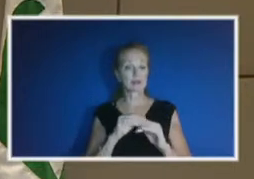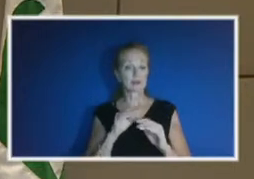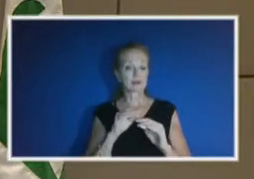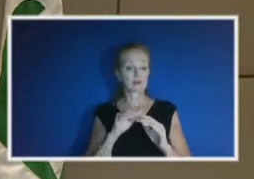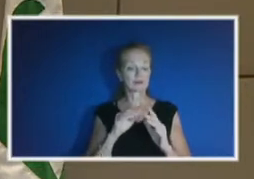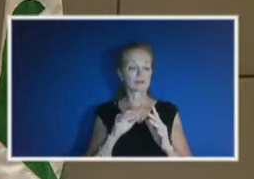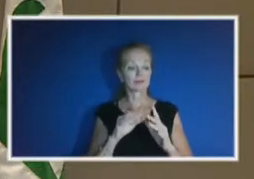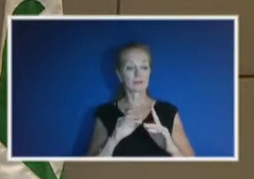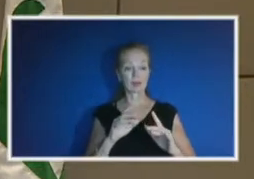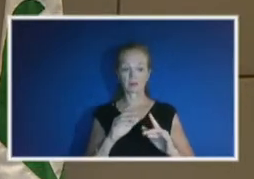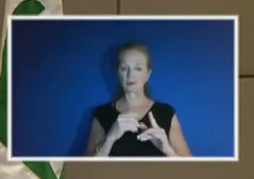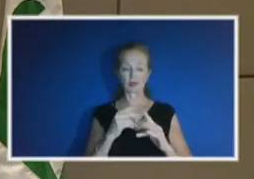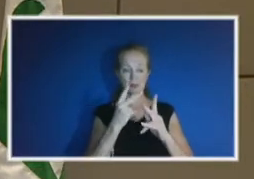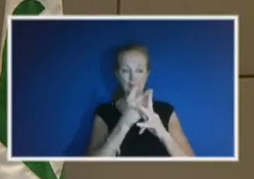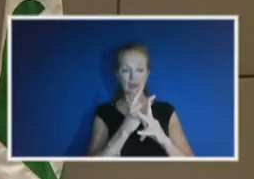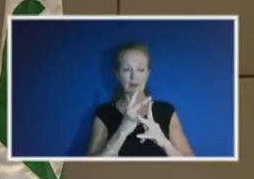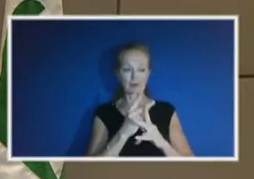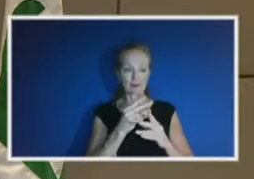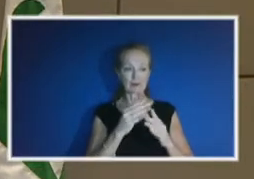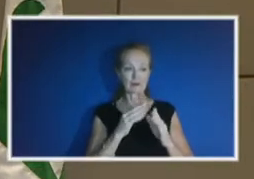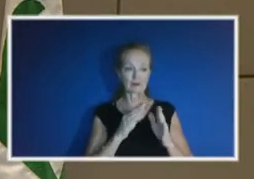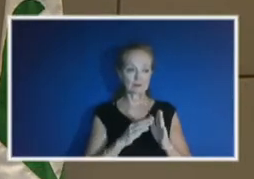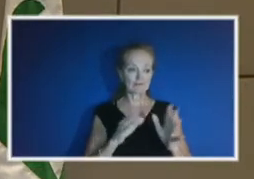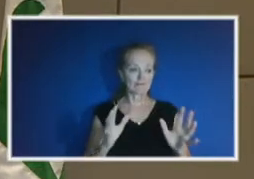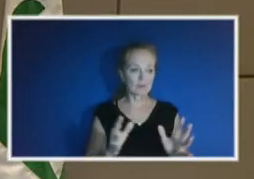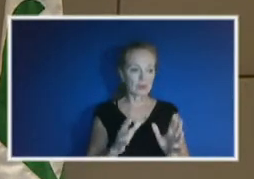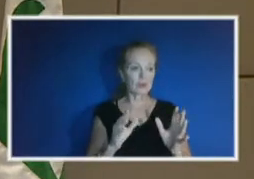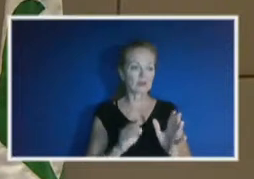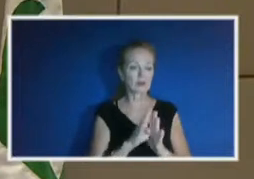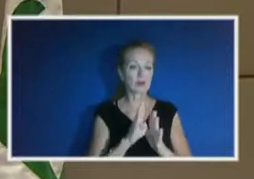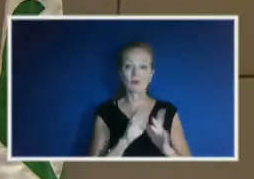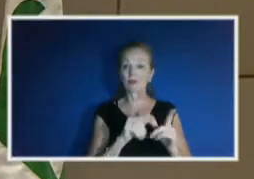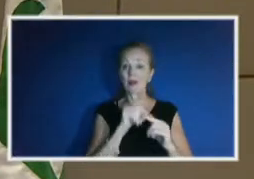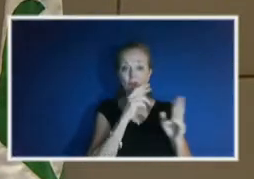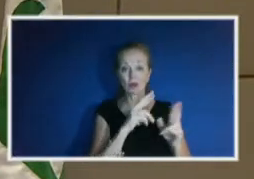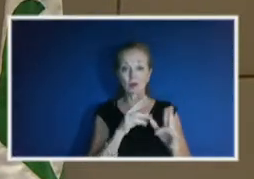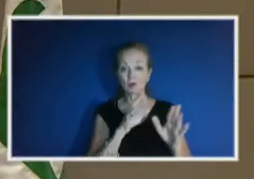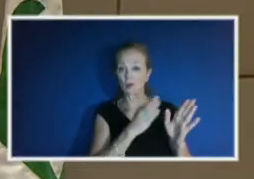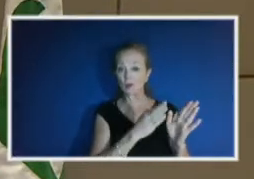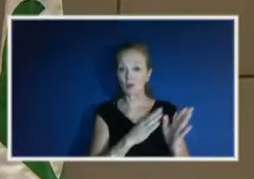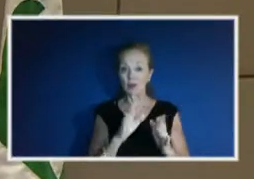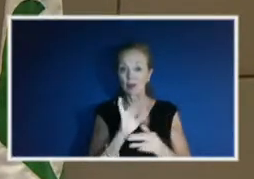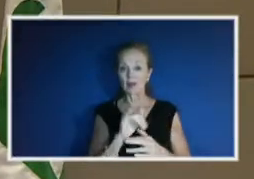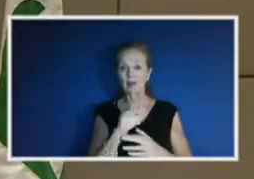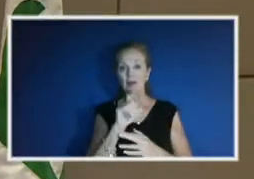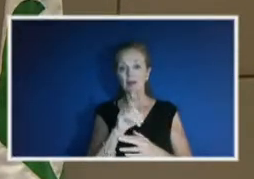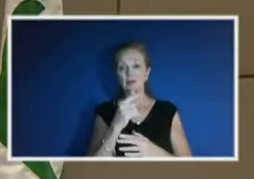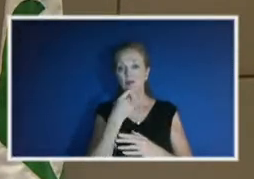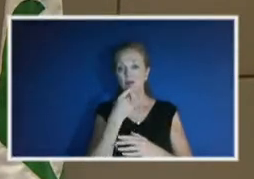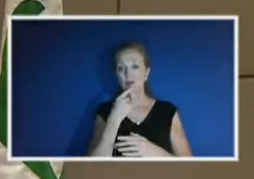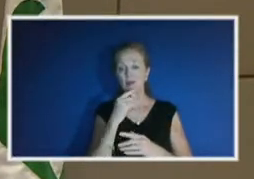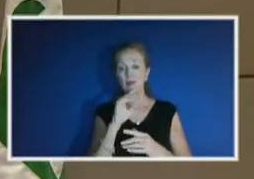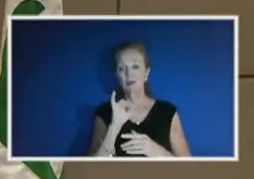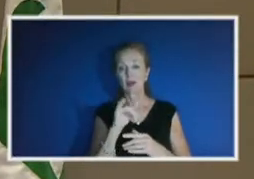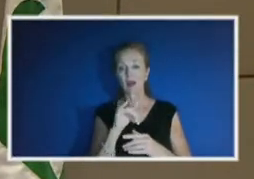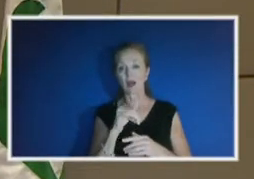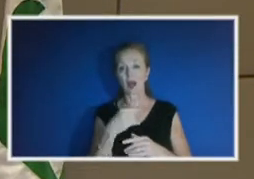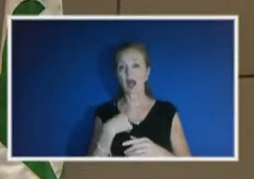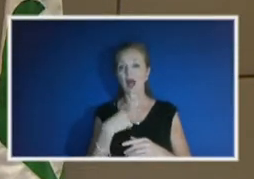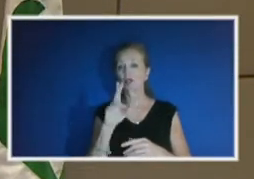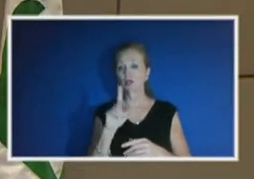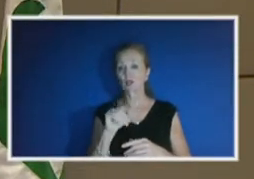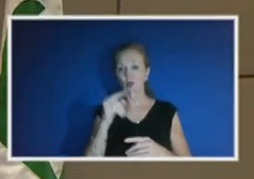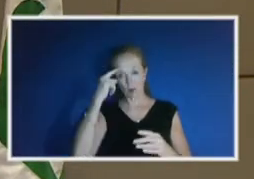some structuring of their mandate. If we're not prepared to do that, then yes, we should absolutely disband it. But I do believe that